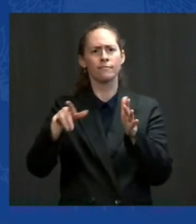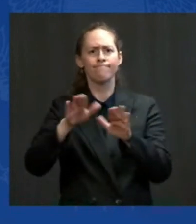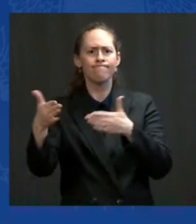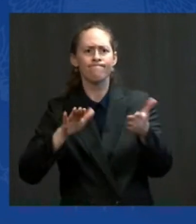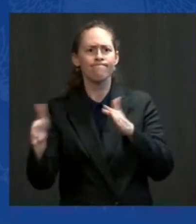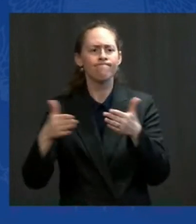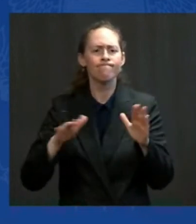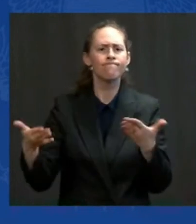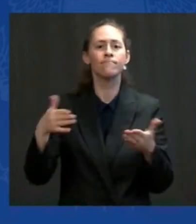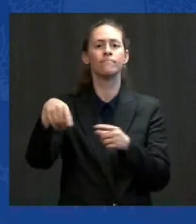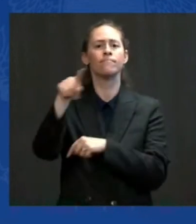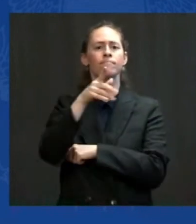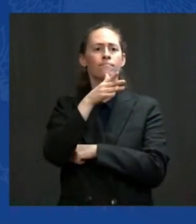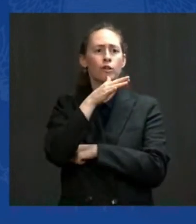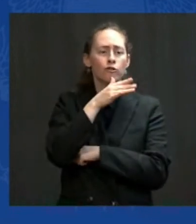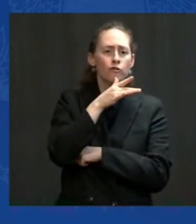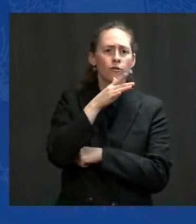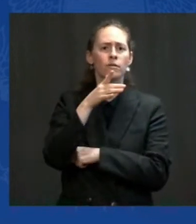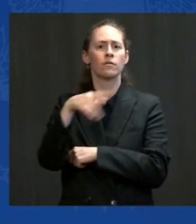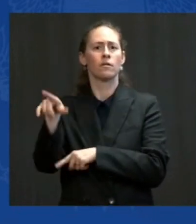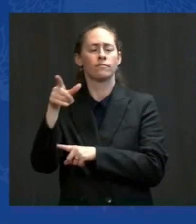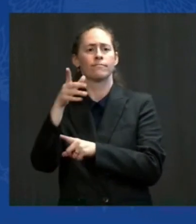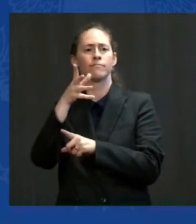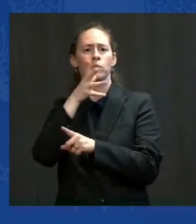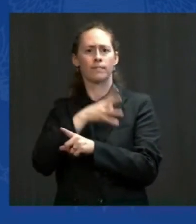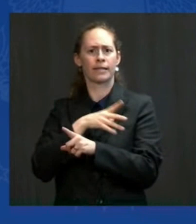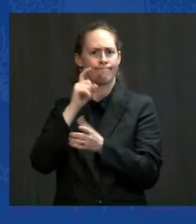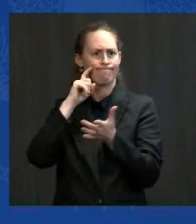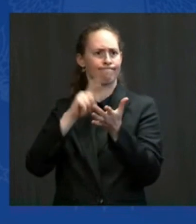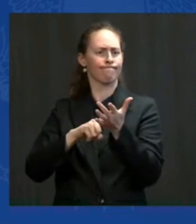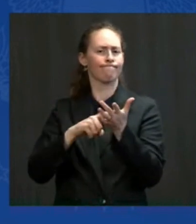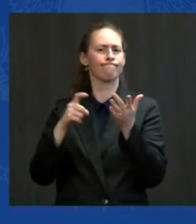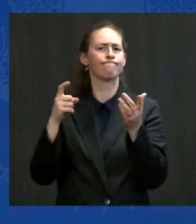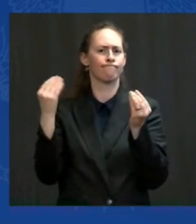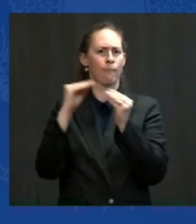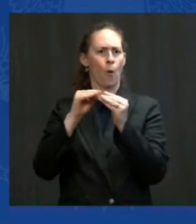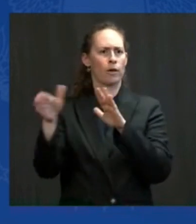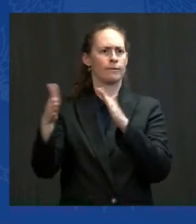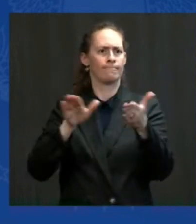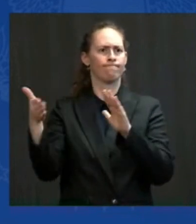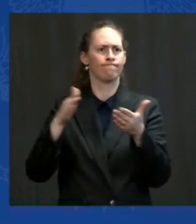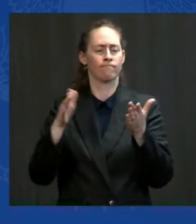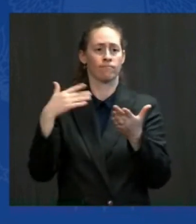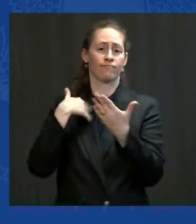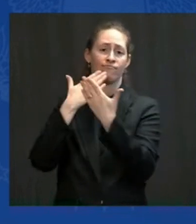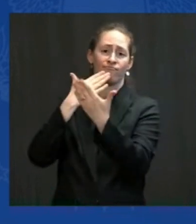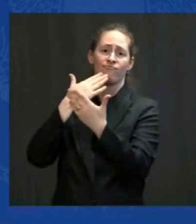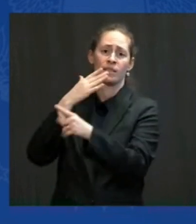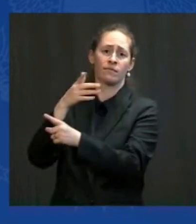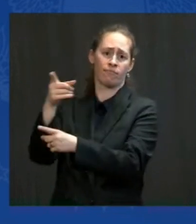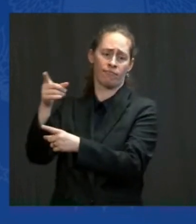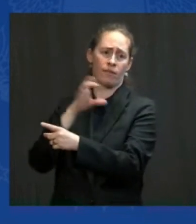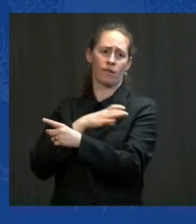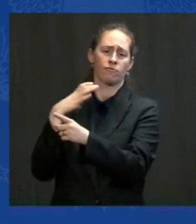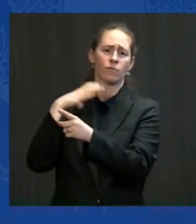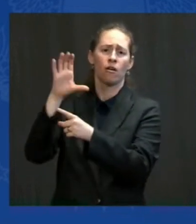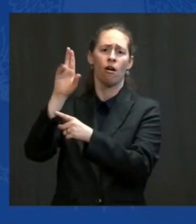And I want to thank Congresswoman Underwood for her leadership in this area. That's for real.